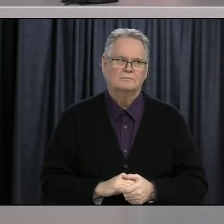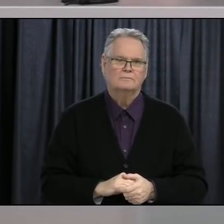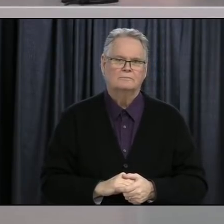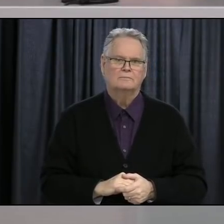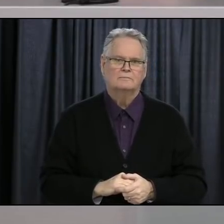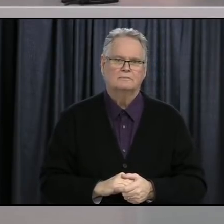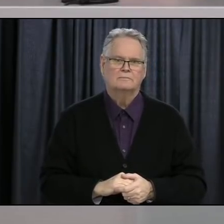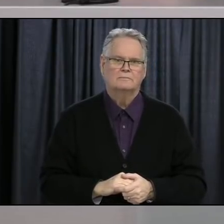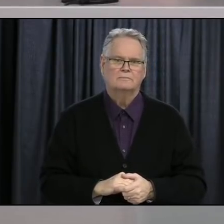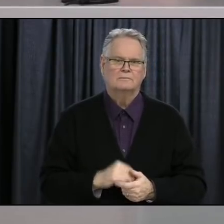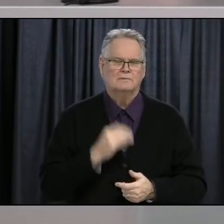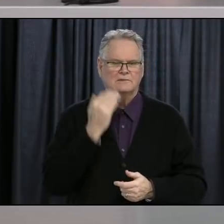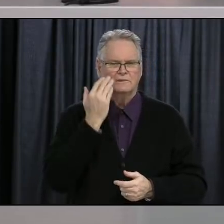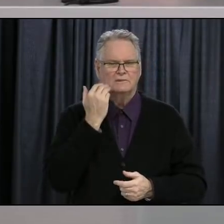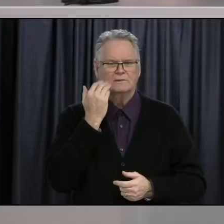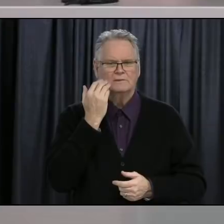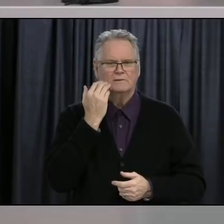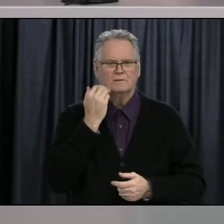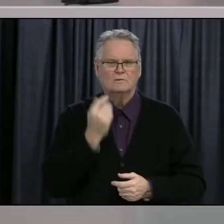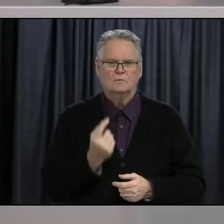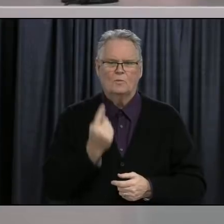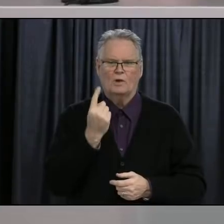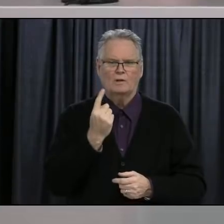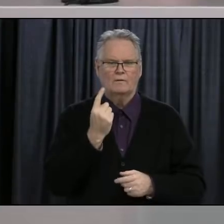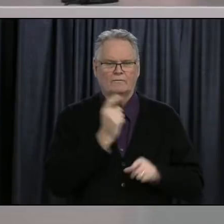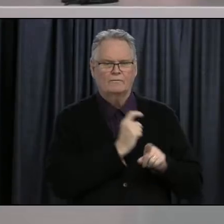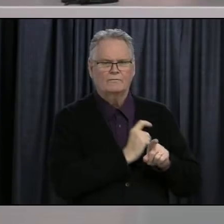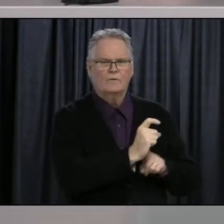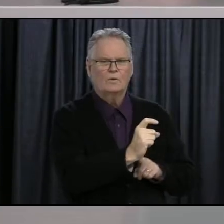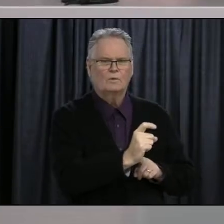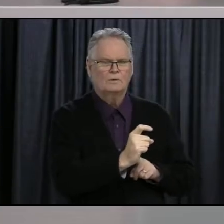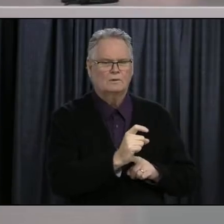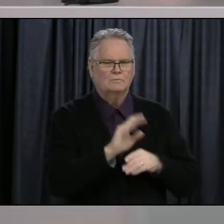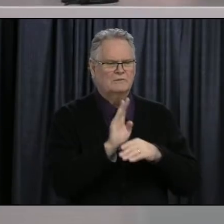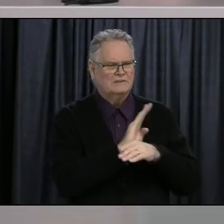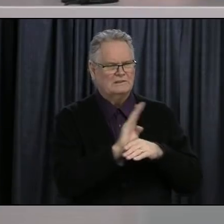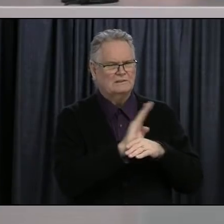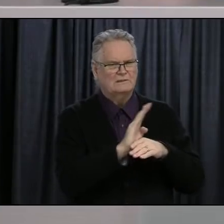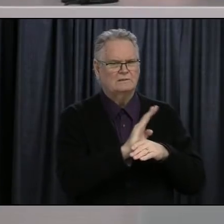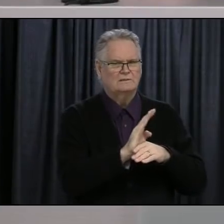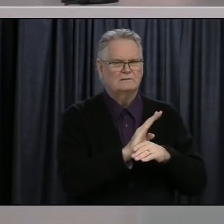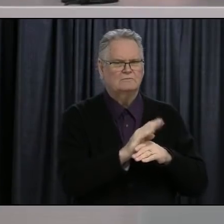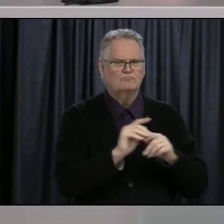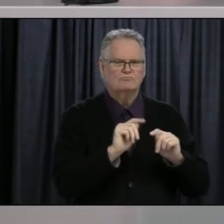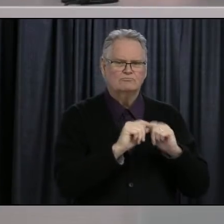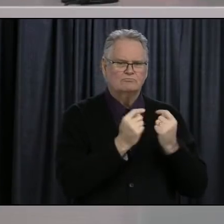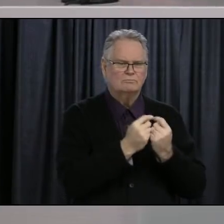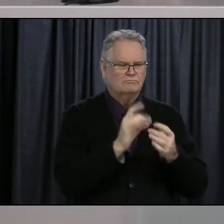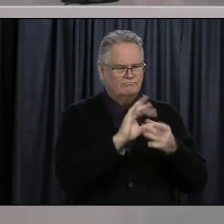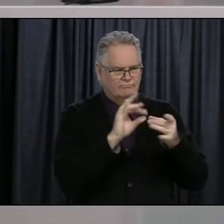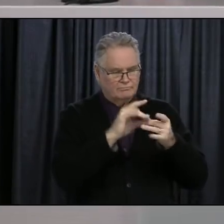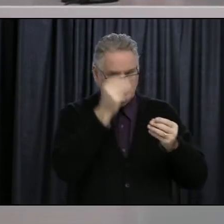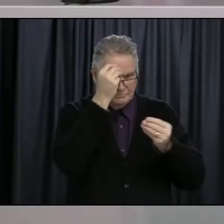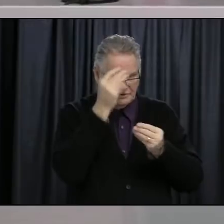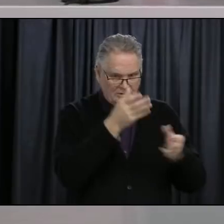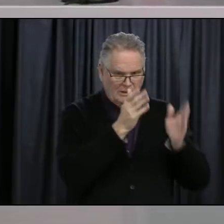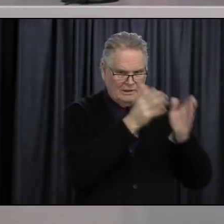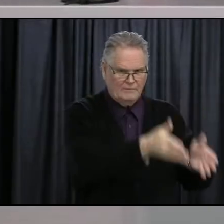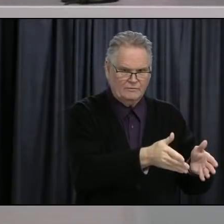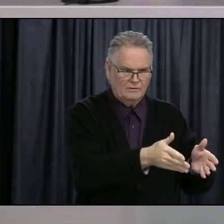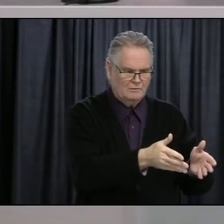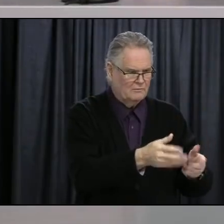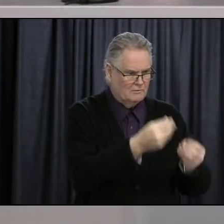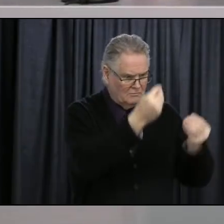and received no callback. I know, Premier, you said that this is still available, but is it actually staffed or is it